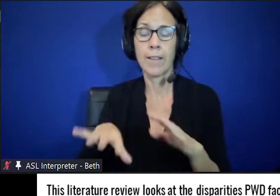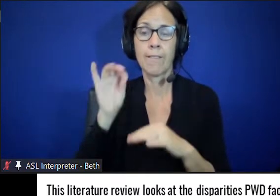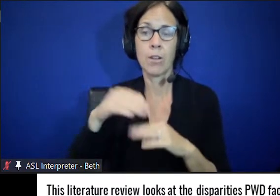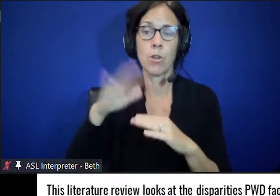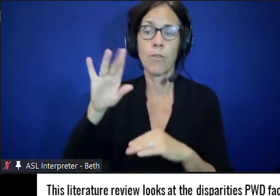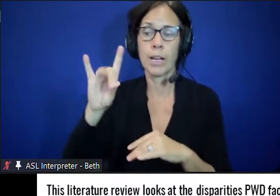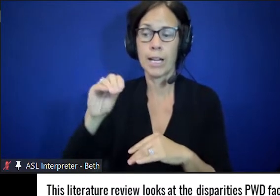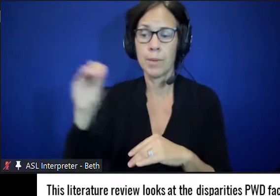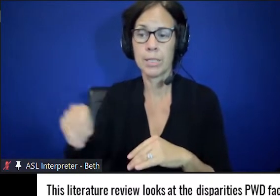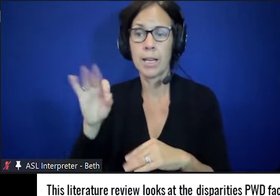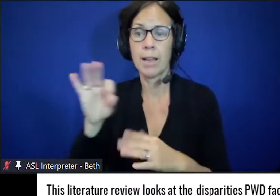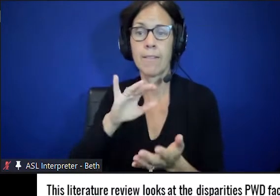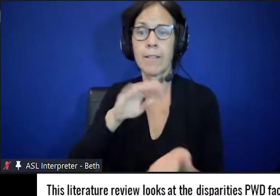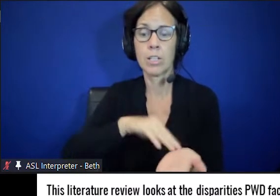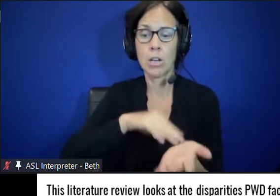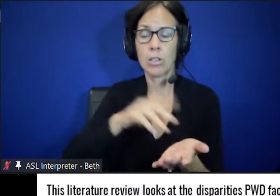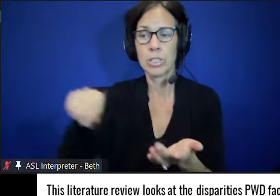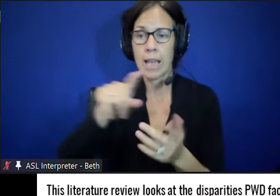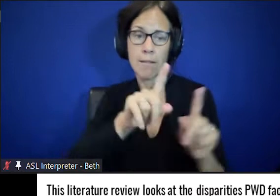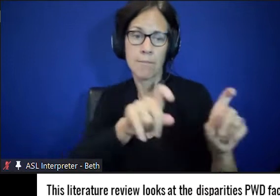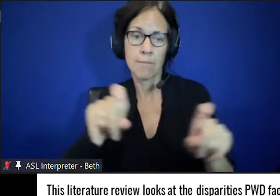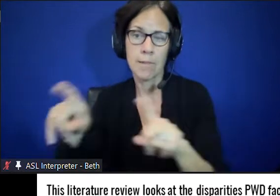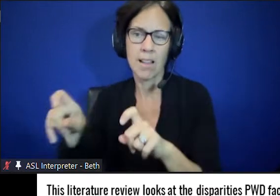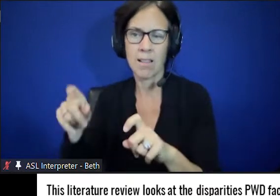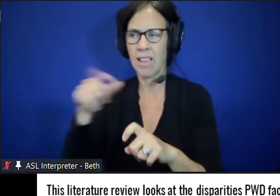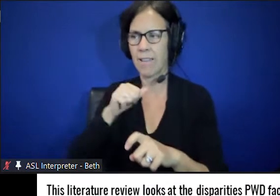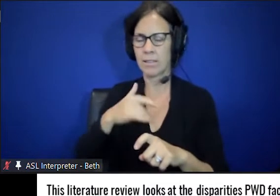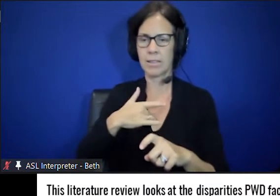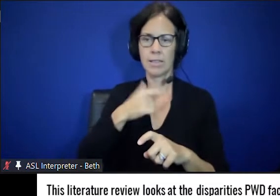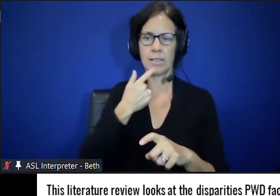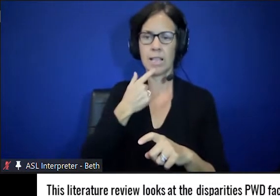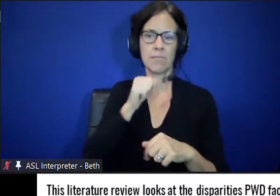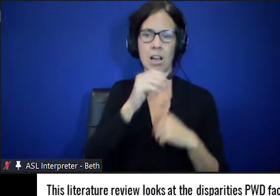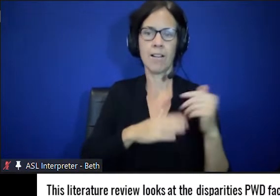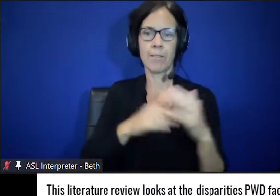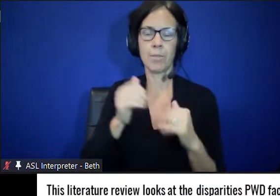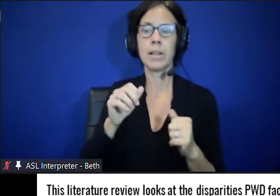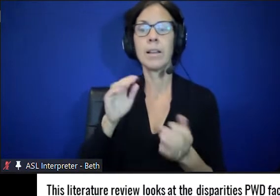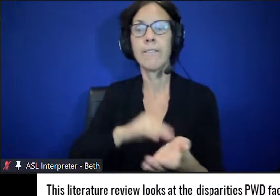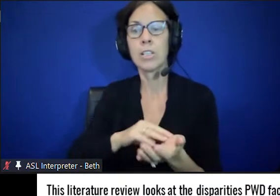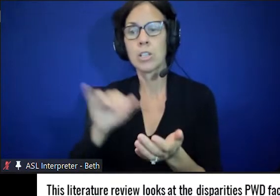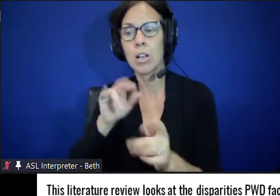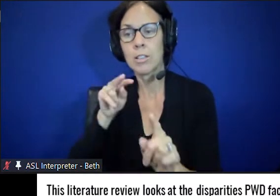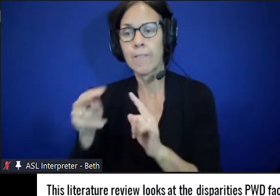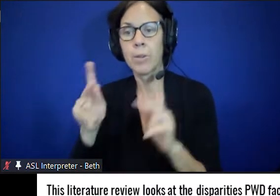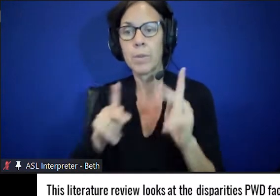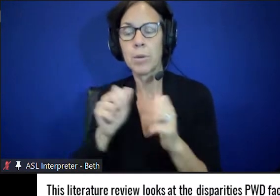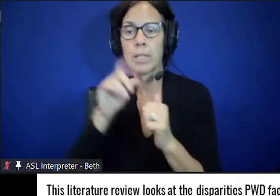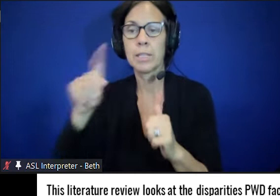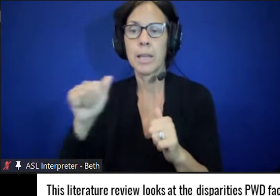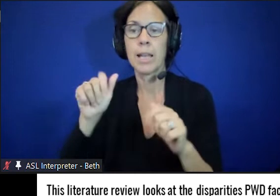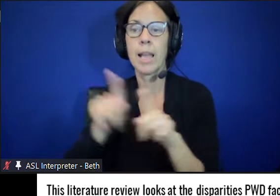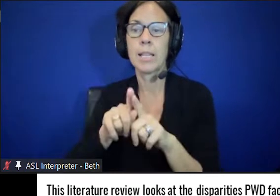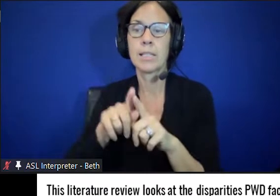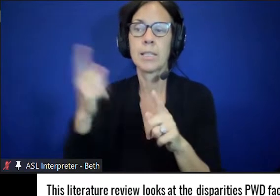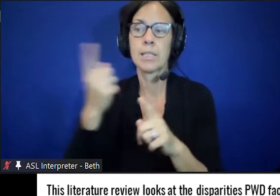of the physicians they surveyed were uncomfortable. They also found that physicians viewed people with disabilities as having a lower quality